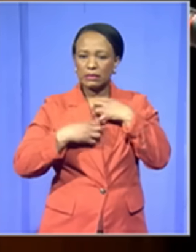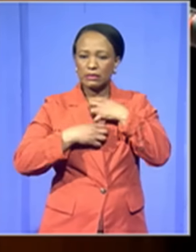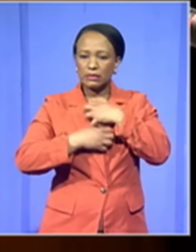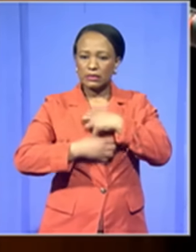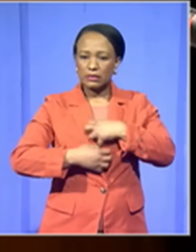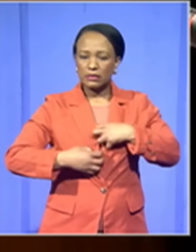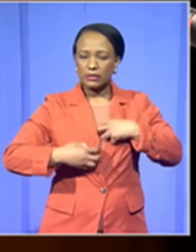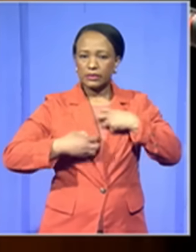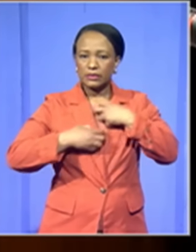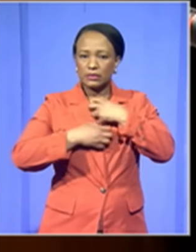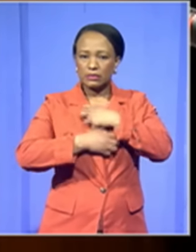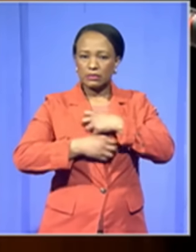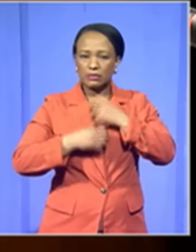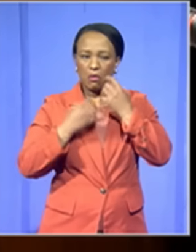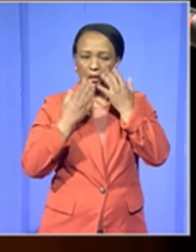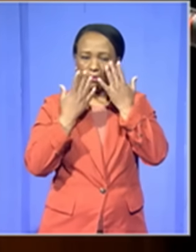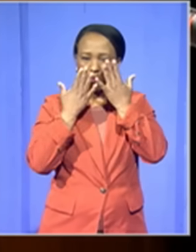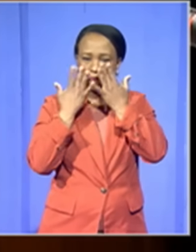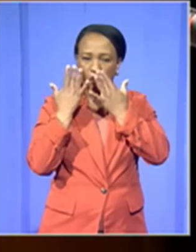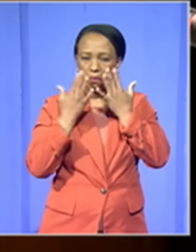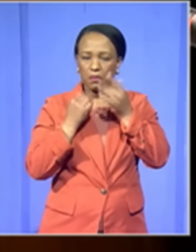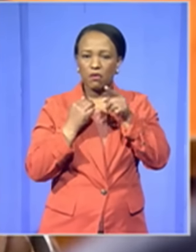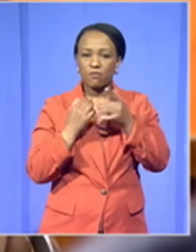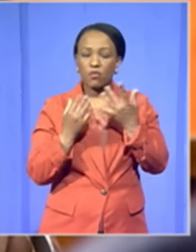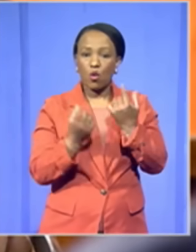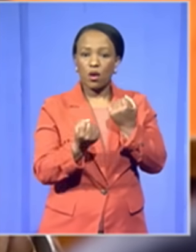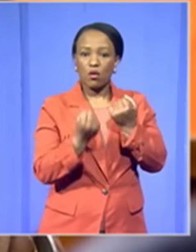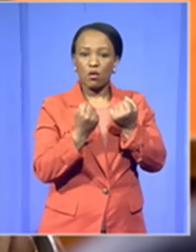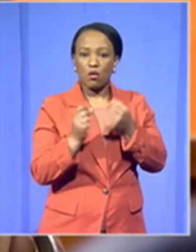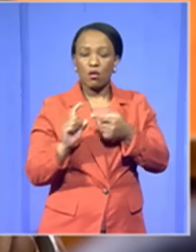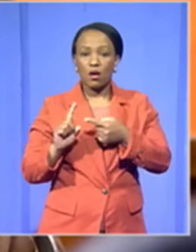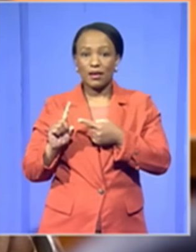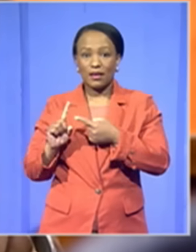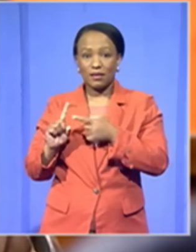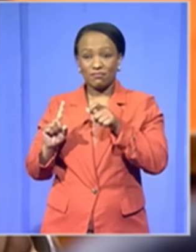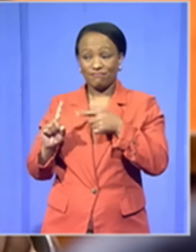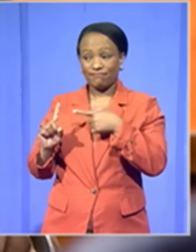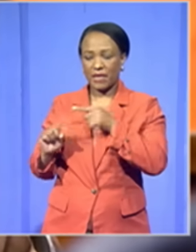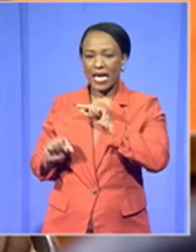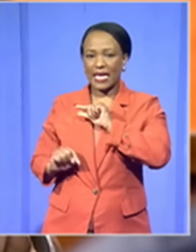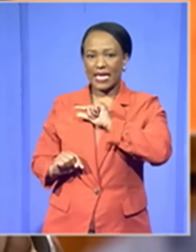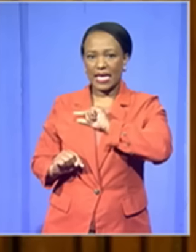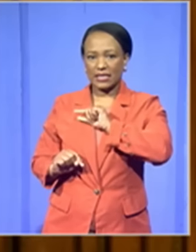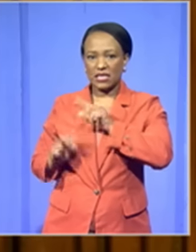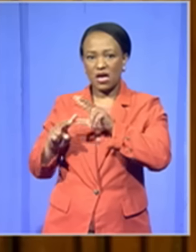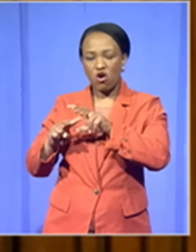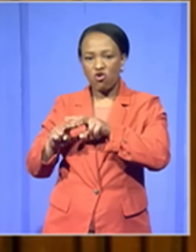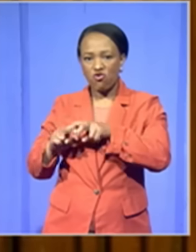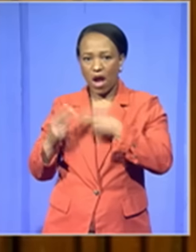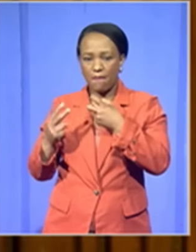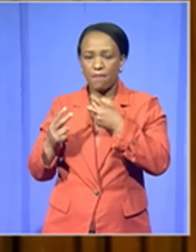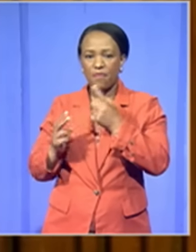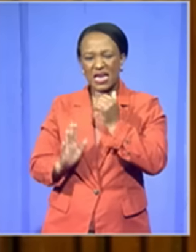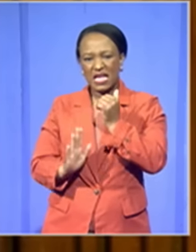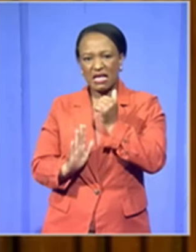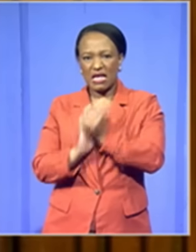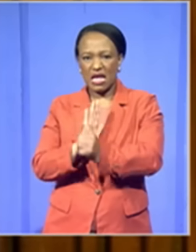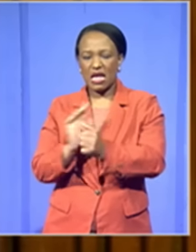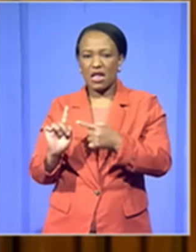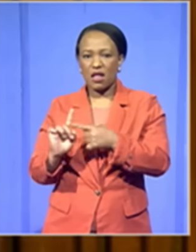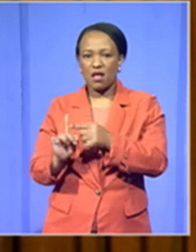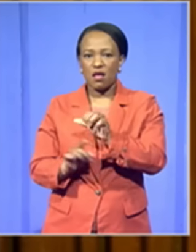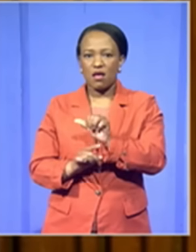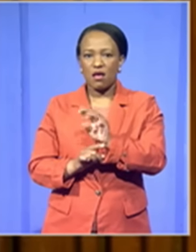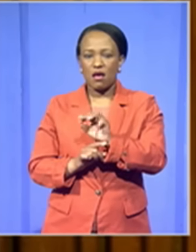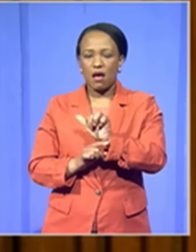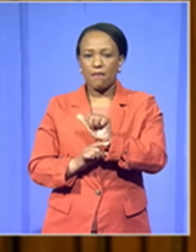ho qalwa ka ditsamaiso tsa kahlolo kgahlano le moqosuwa a fumanweng a le molato wa peto le polao ya Amantle a neng a le